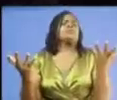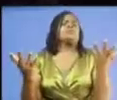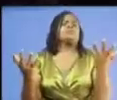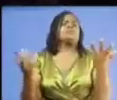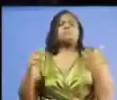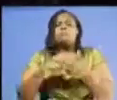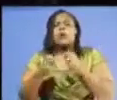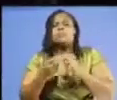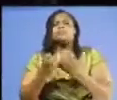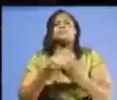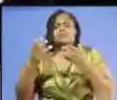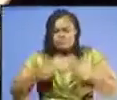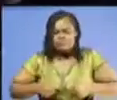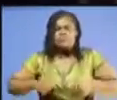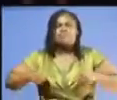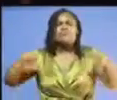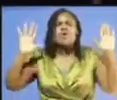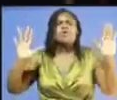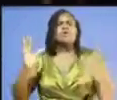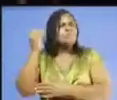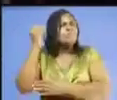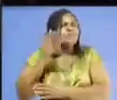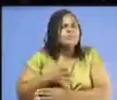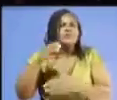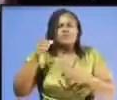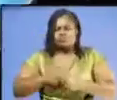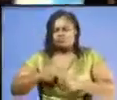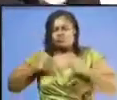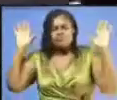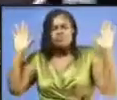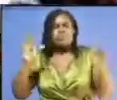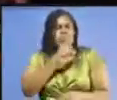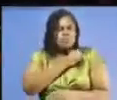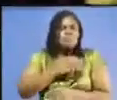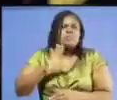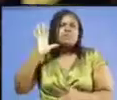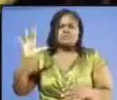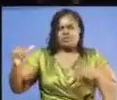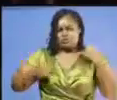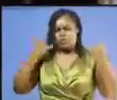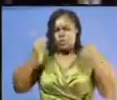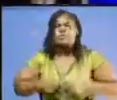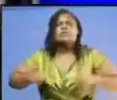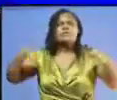witnessing. You'll throw down your preaching. You'll throw down your commitment. You'll throw down your joy.